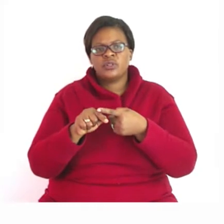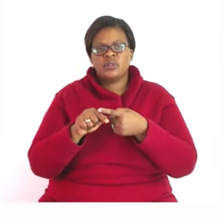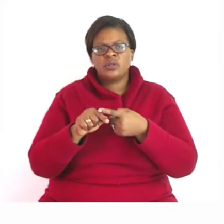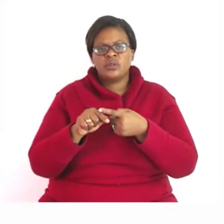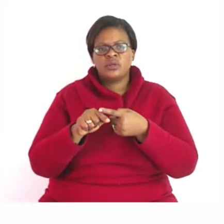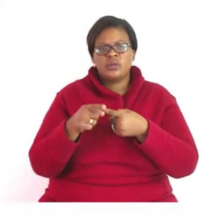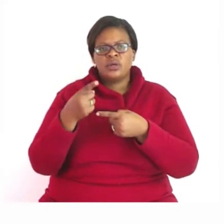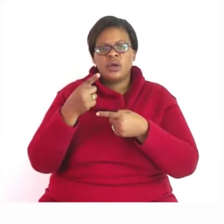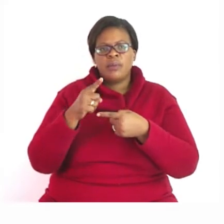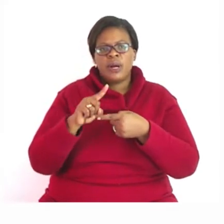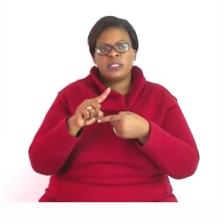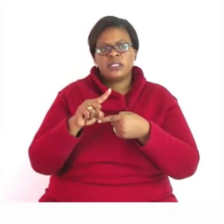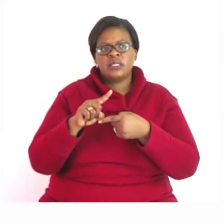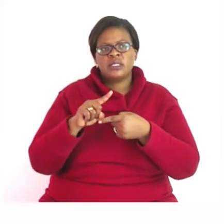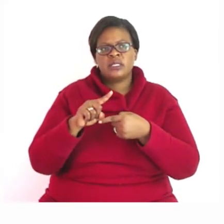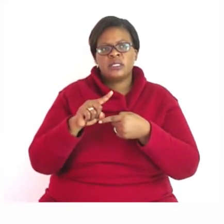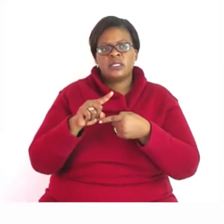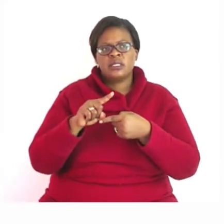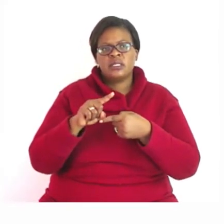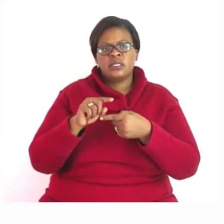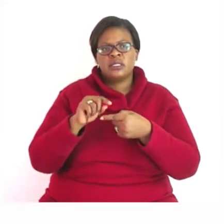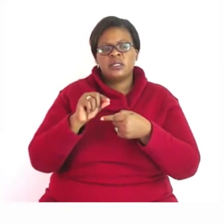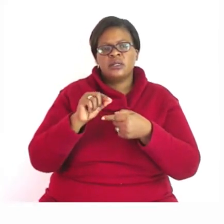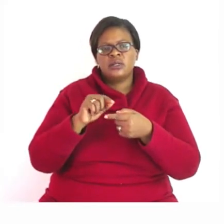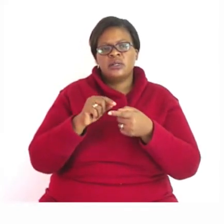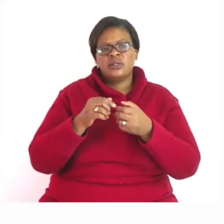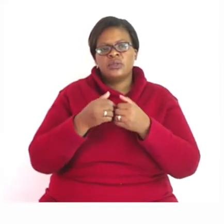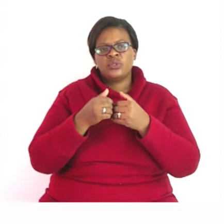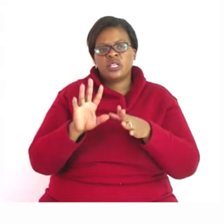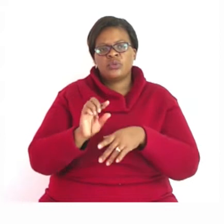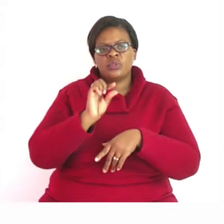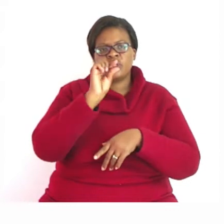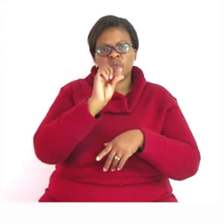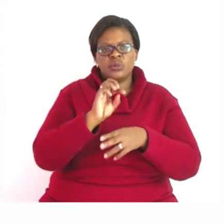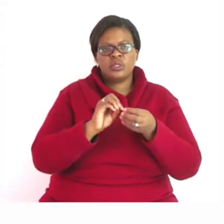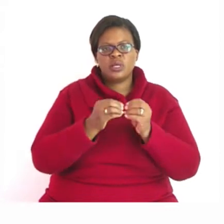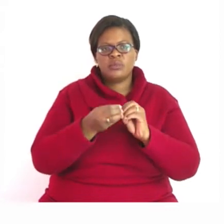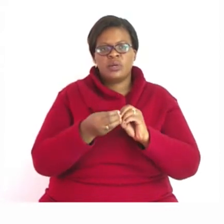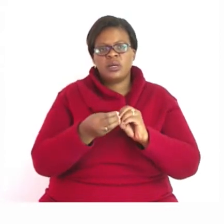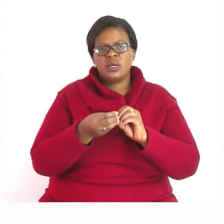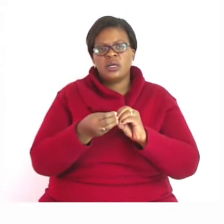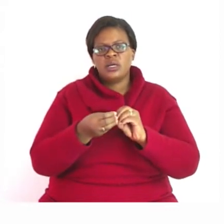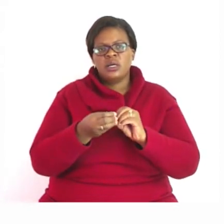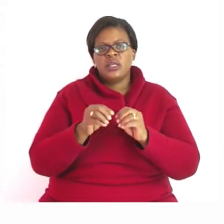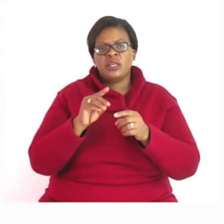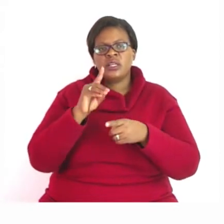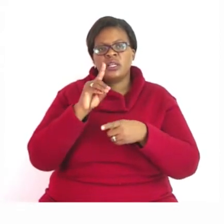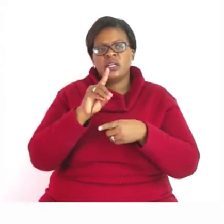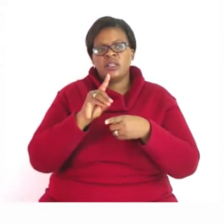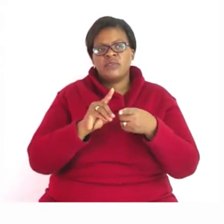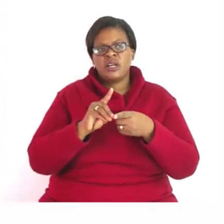but upside down. Always start with the smallest prime number and divide until you